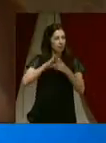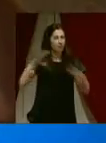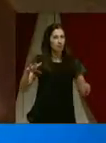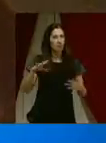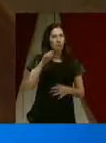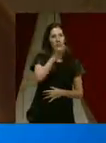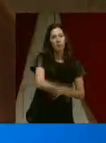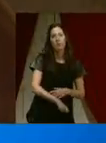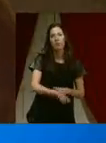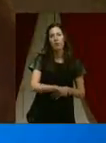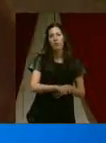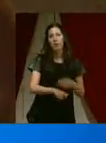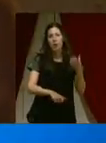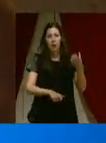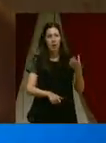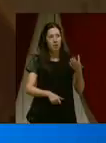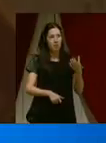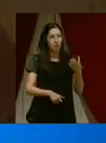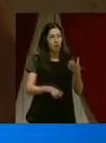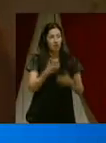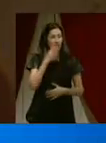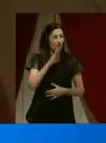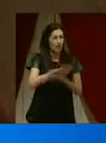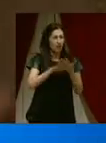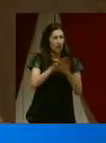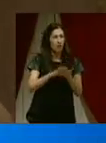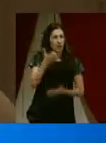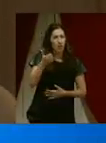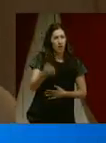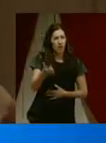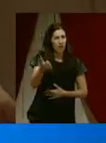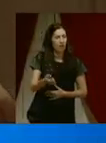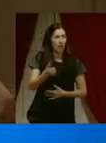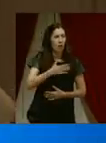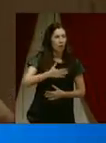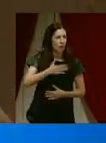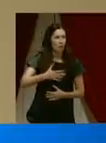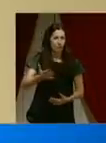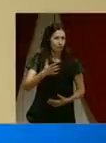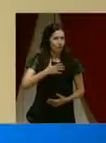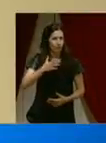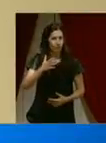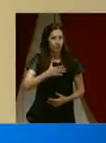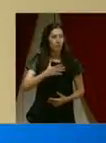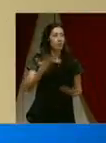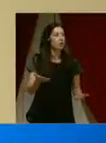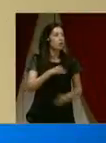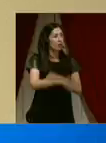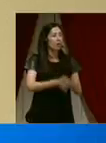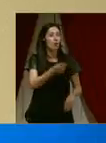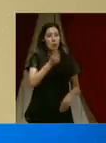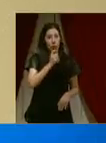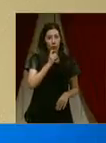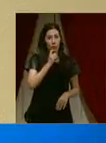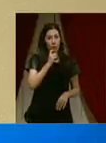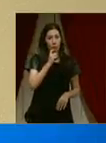very large, and this is incompatible with having a handheld device and managing the screen